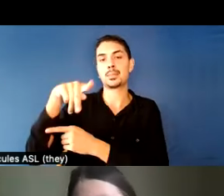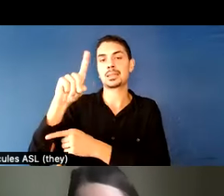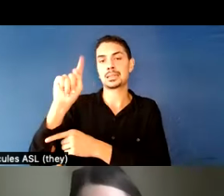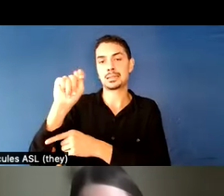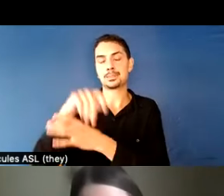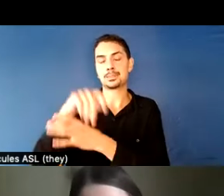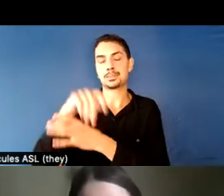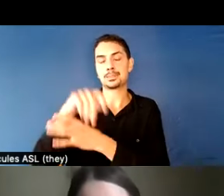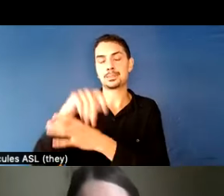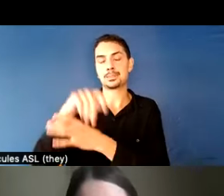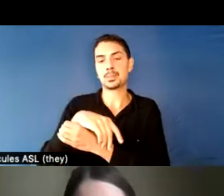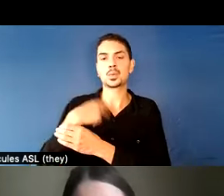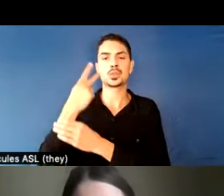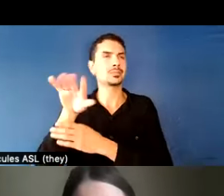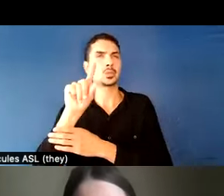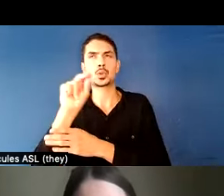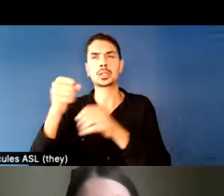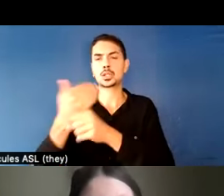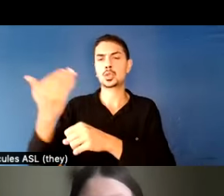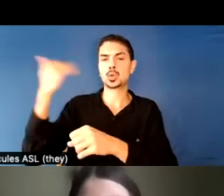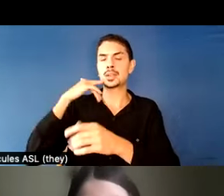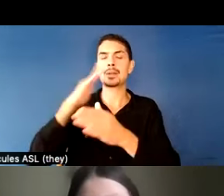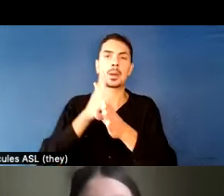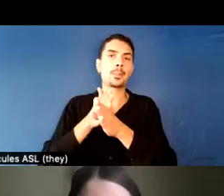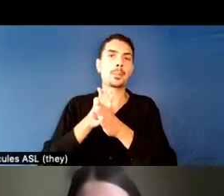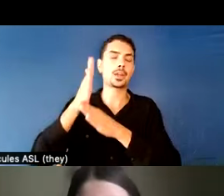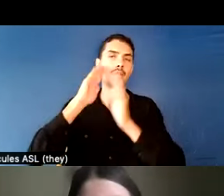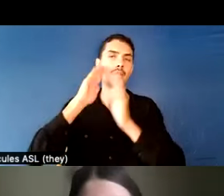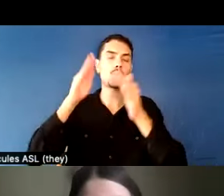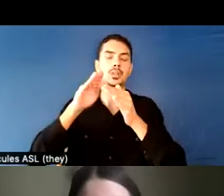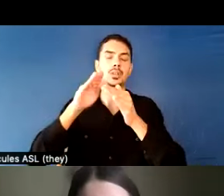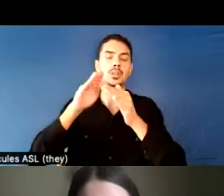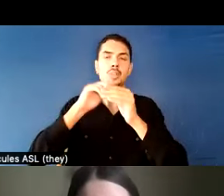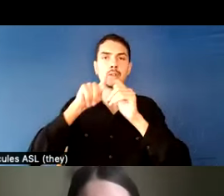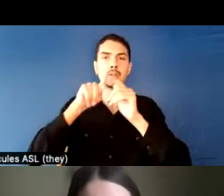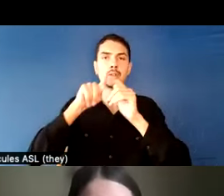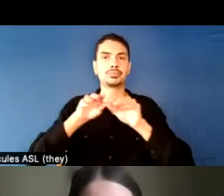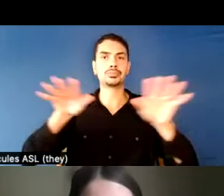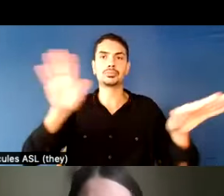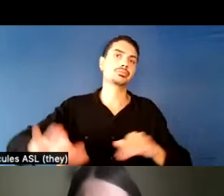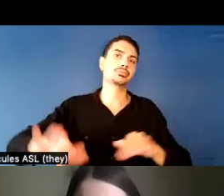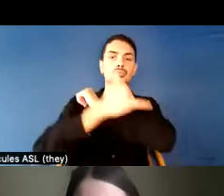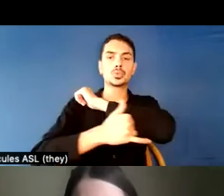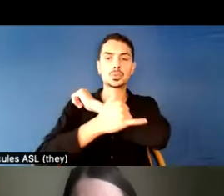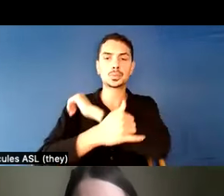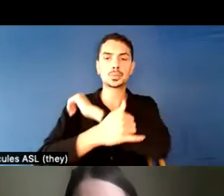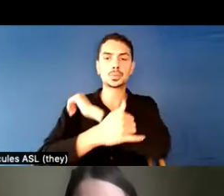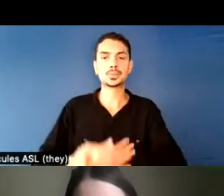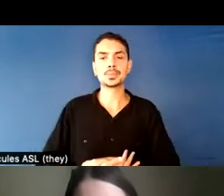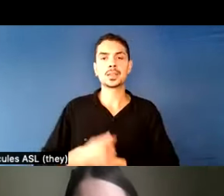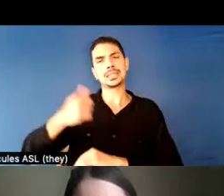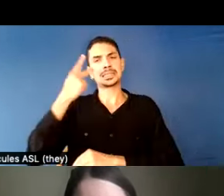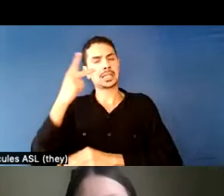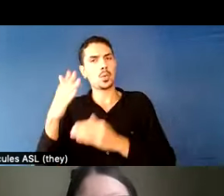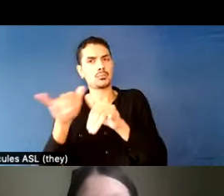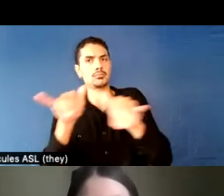20, 30 years ago, a major focus, and still to this day, it is really sometimes at the core of what SARTs